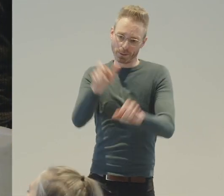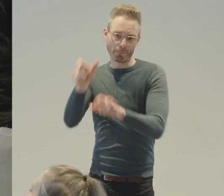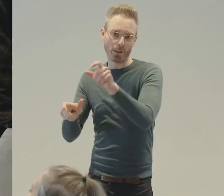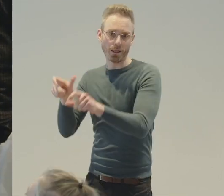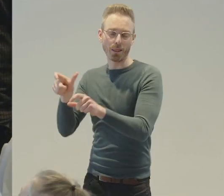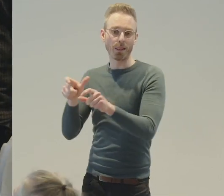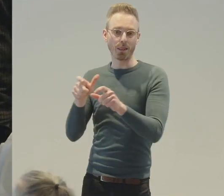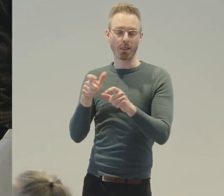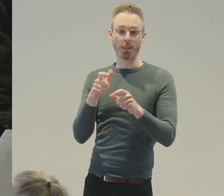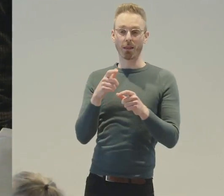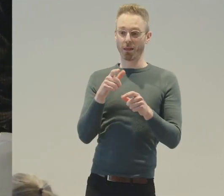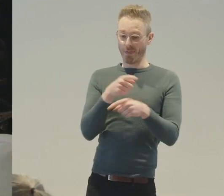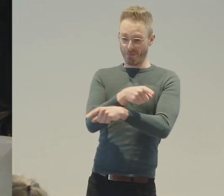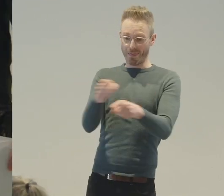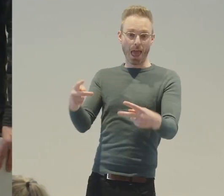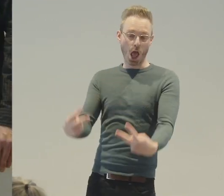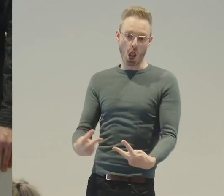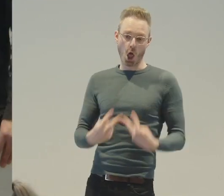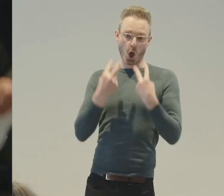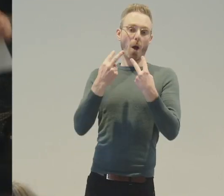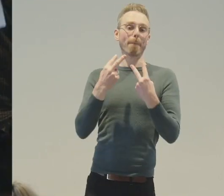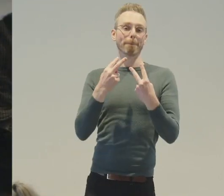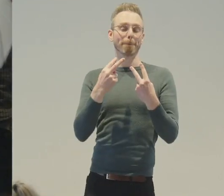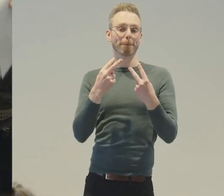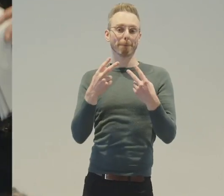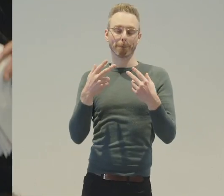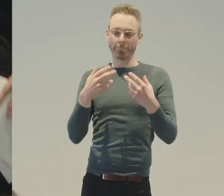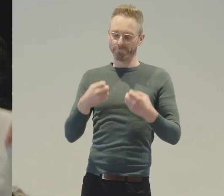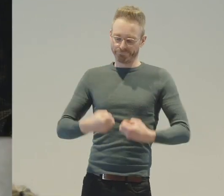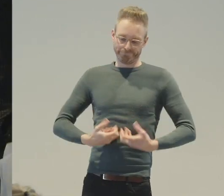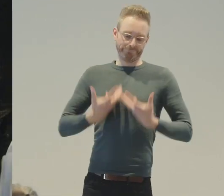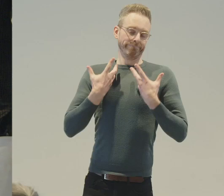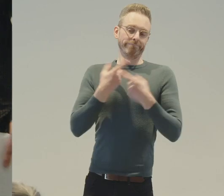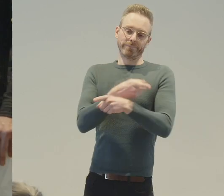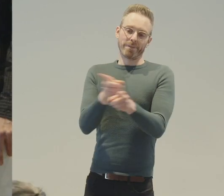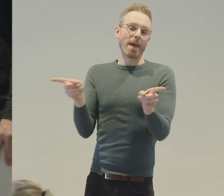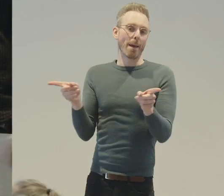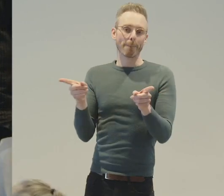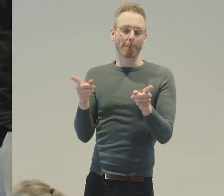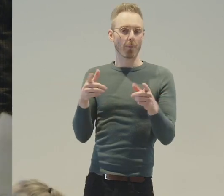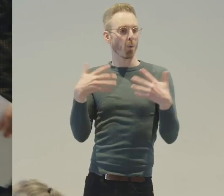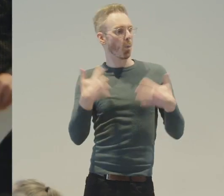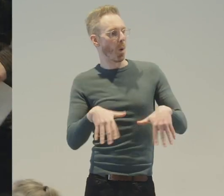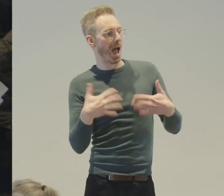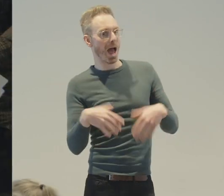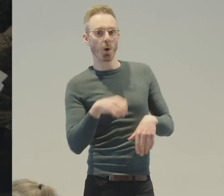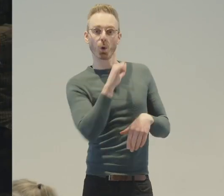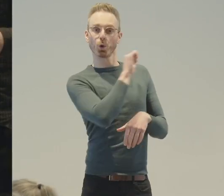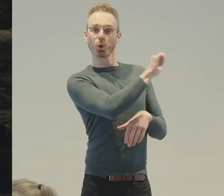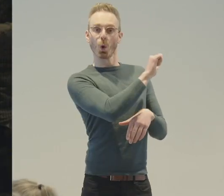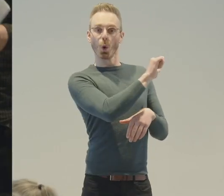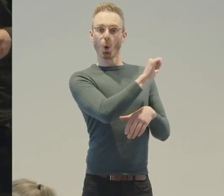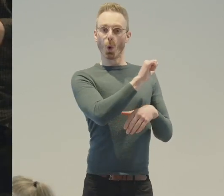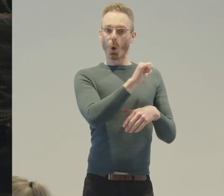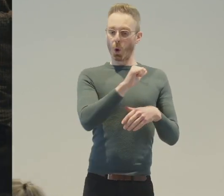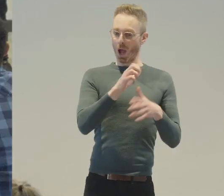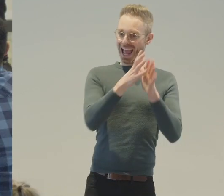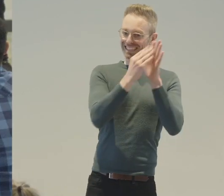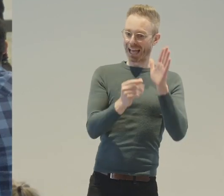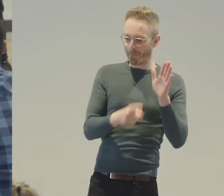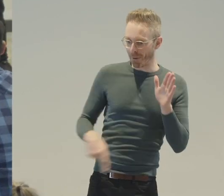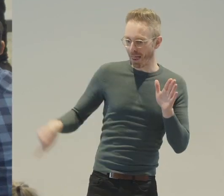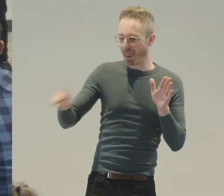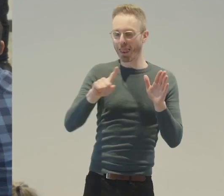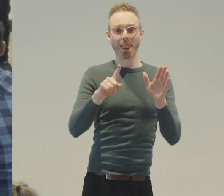and really kind of inspired that you were able to kind of set the path forward for everybody else to follow. So you make me blush. I know,